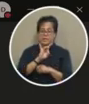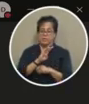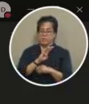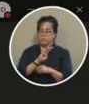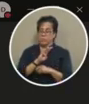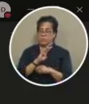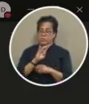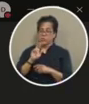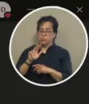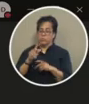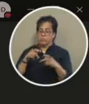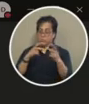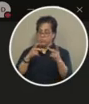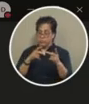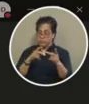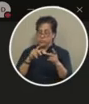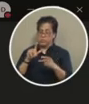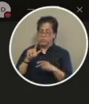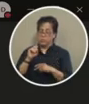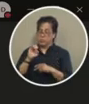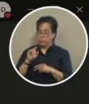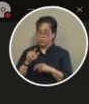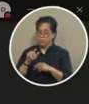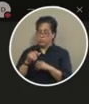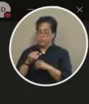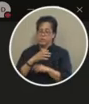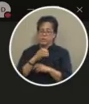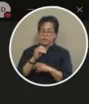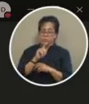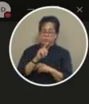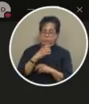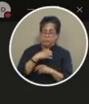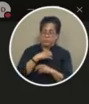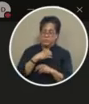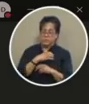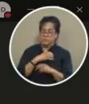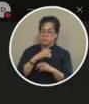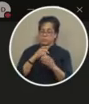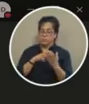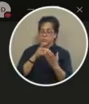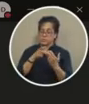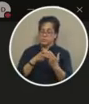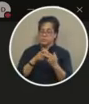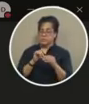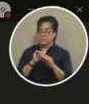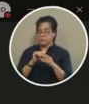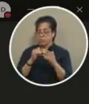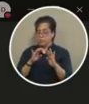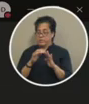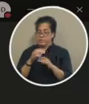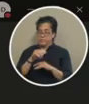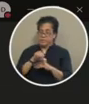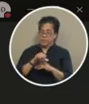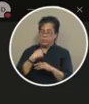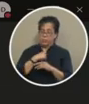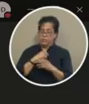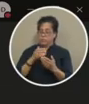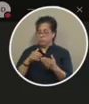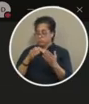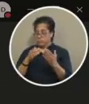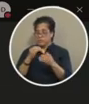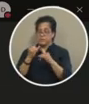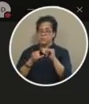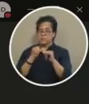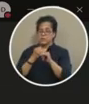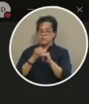viewers, 3 proposals were received from local bidders. A protest was received for this project that was denied, and we are recommending award to